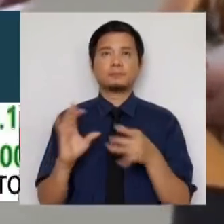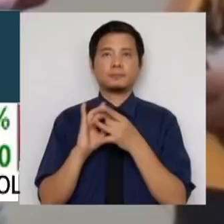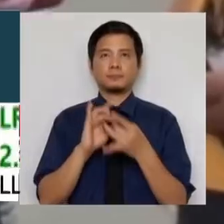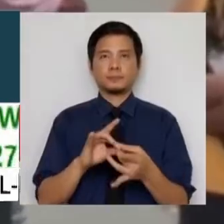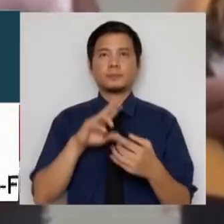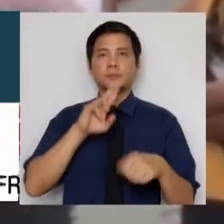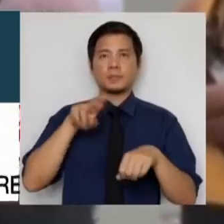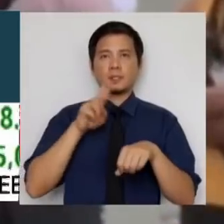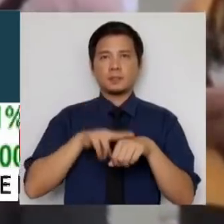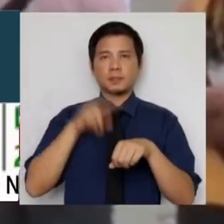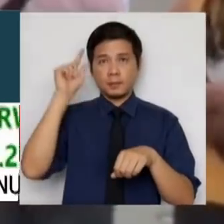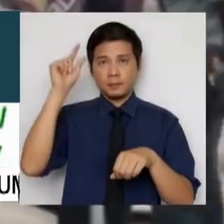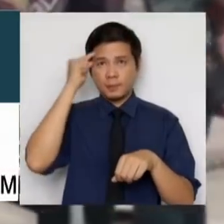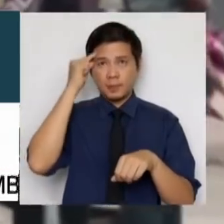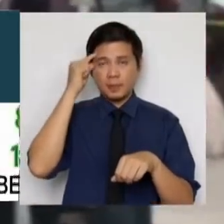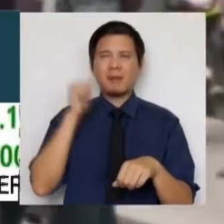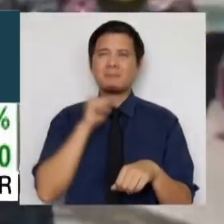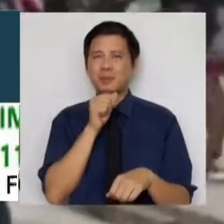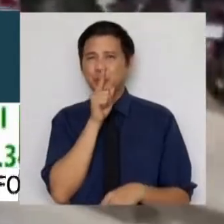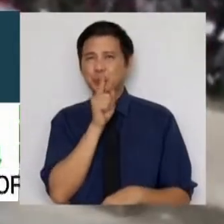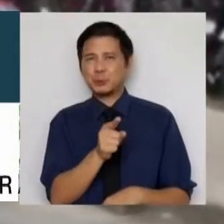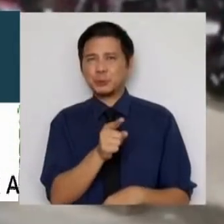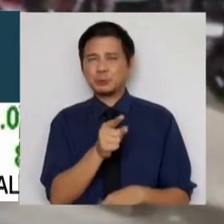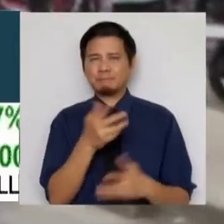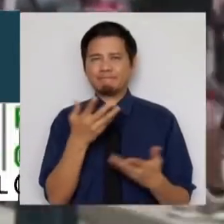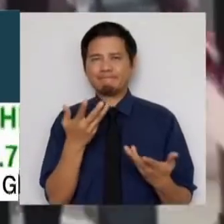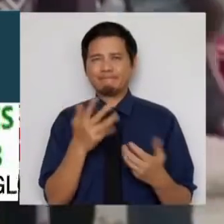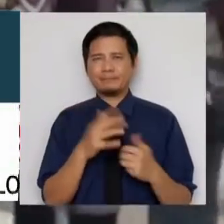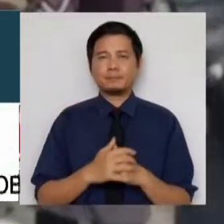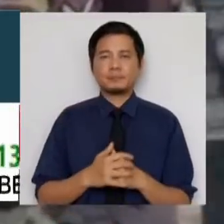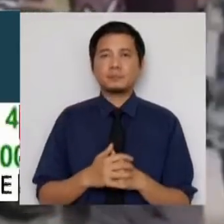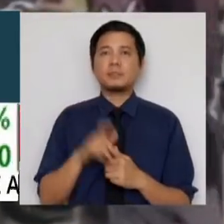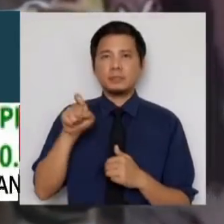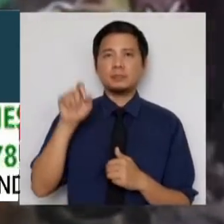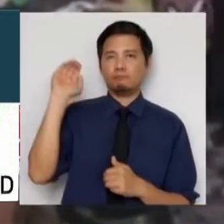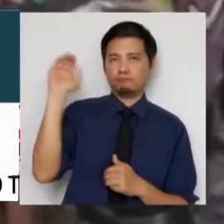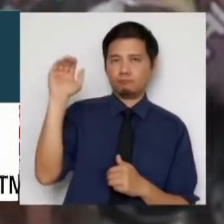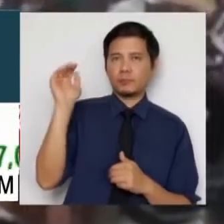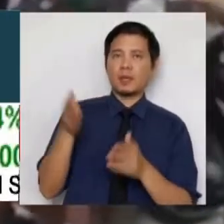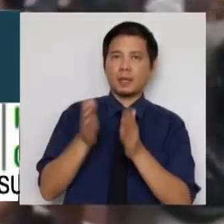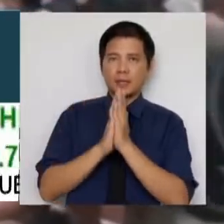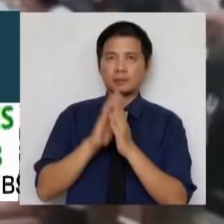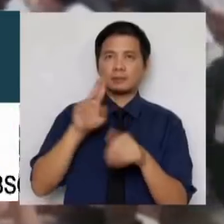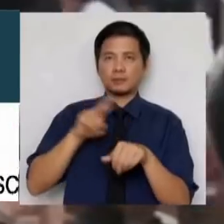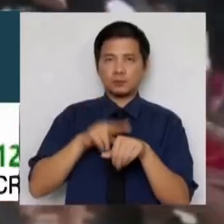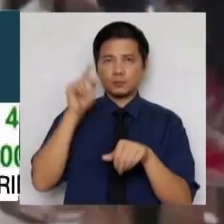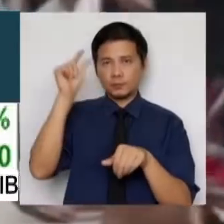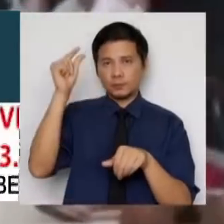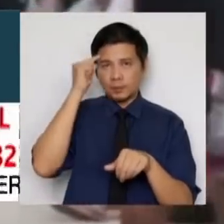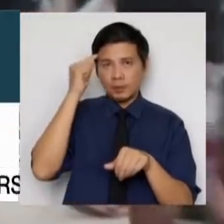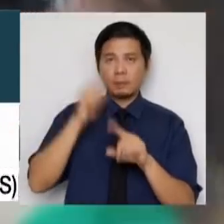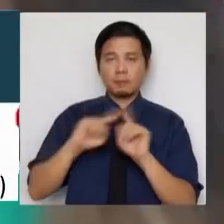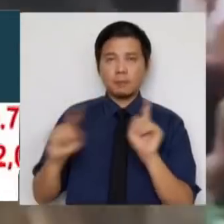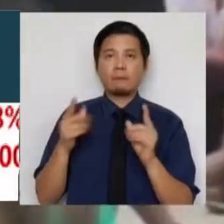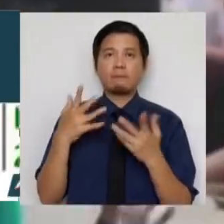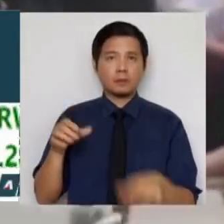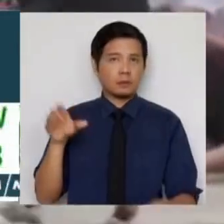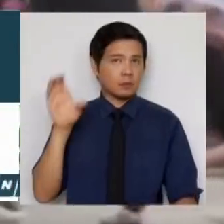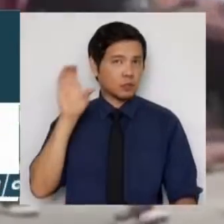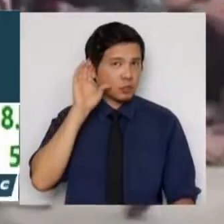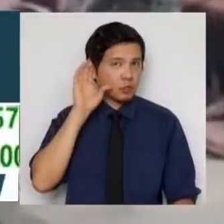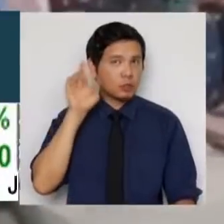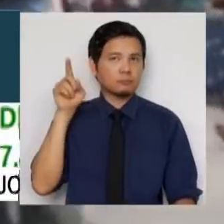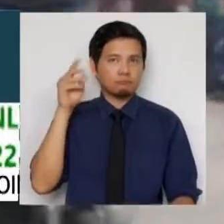government, I'm not so sure. I think we have to discuss this with the national government. But last I heard from them, I think this is as far as